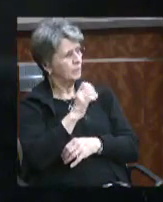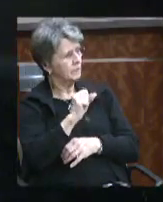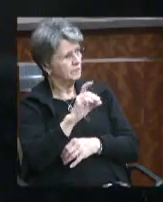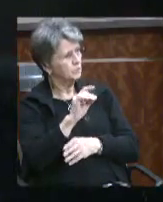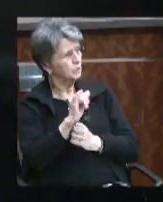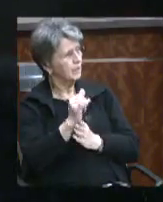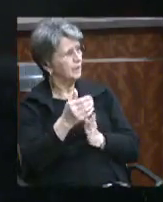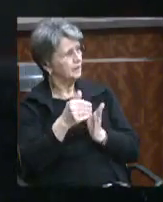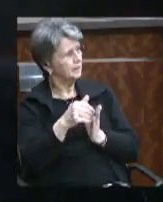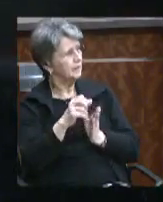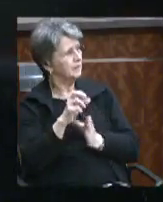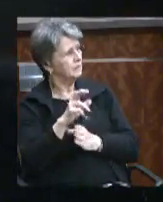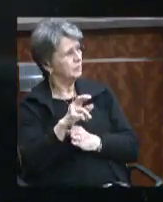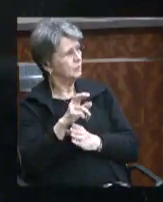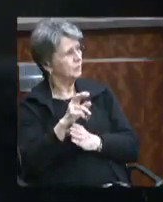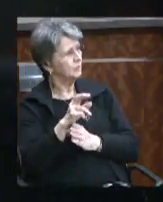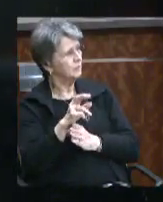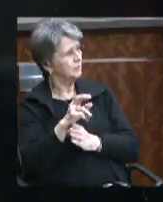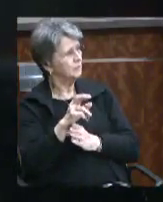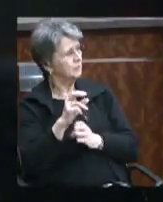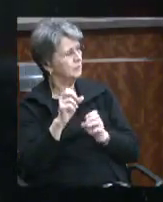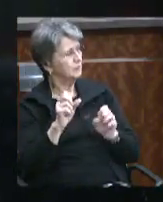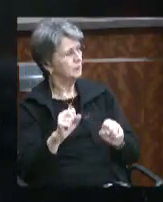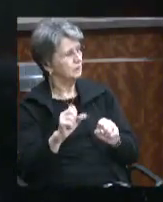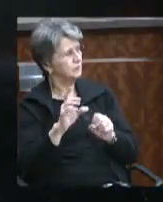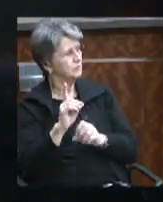talk, pointing to the chief, we could do mainly